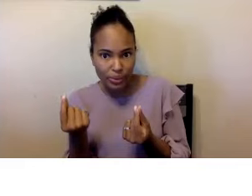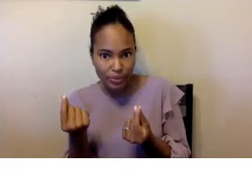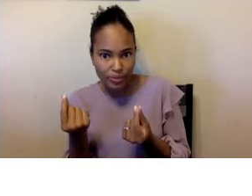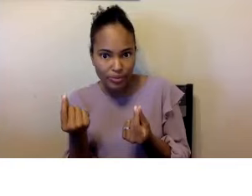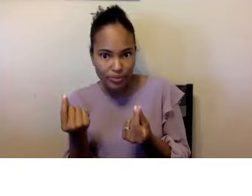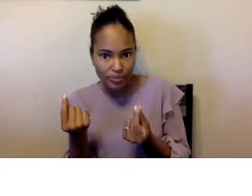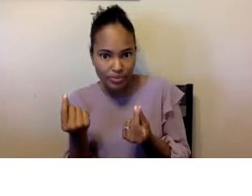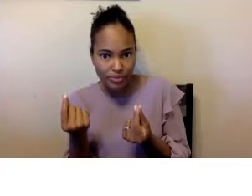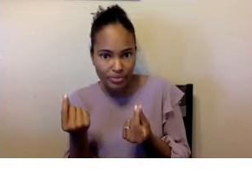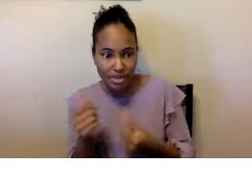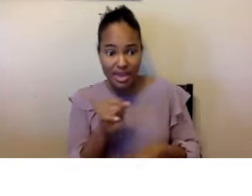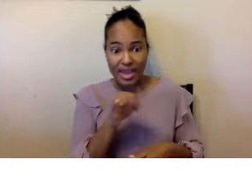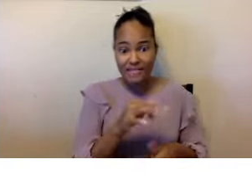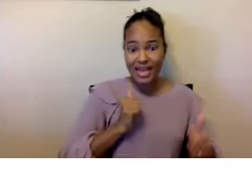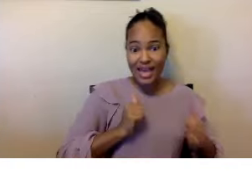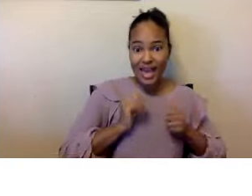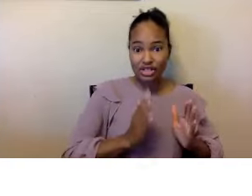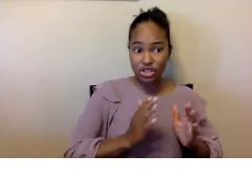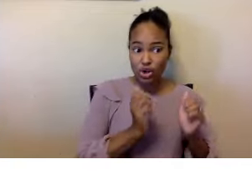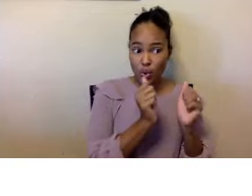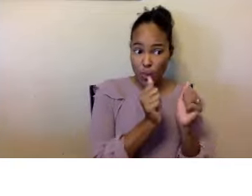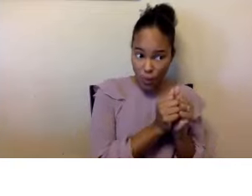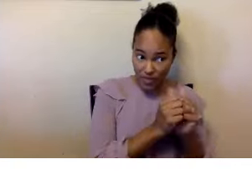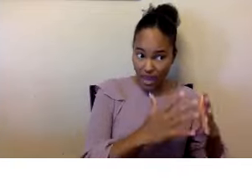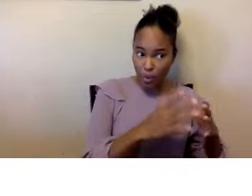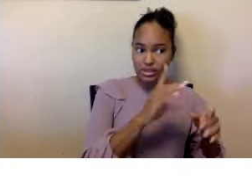who is playing an individual with a disability